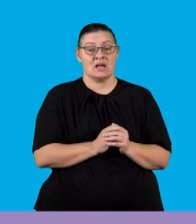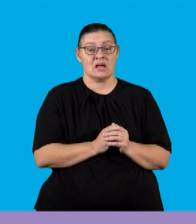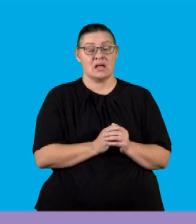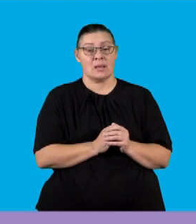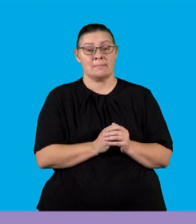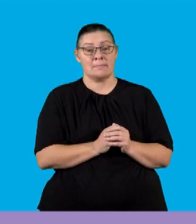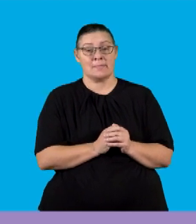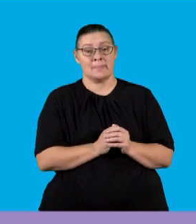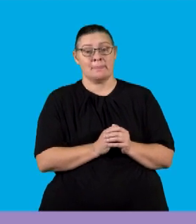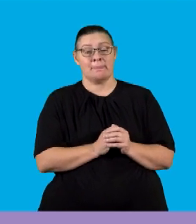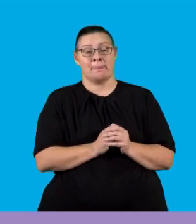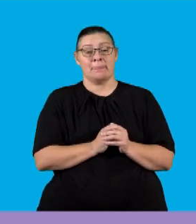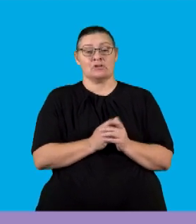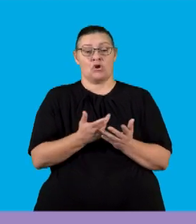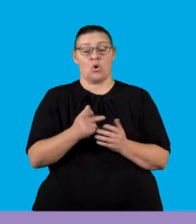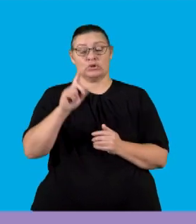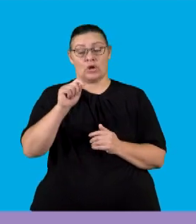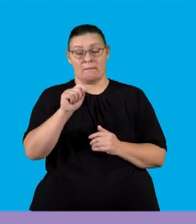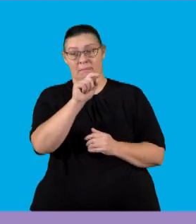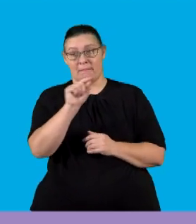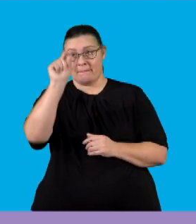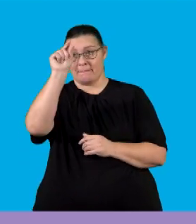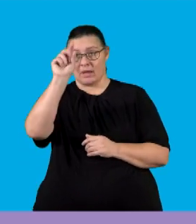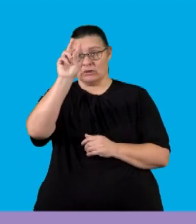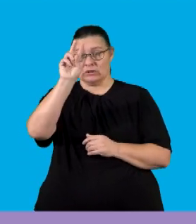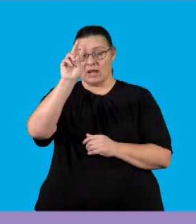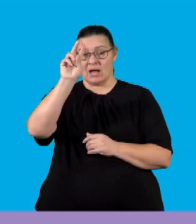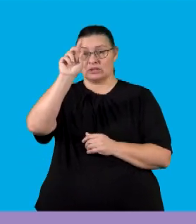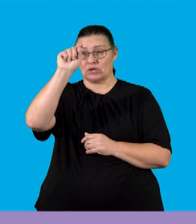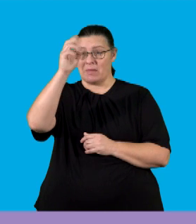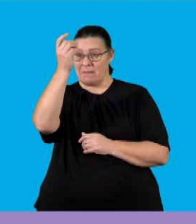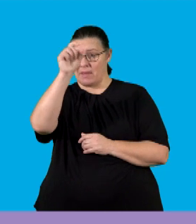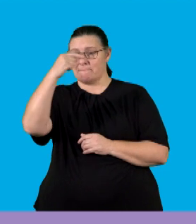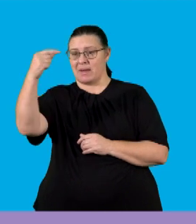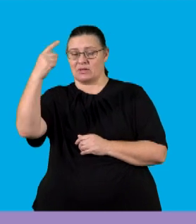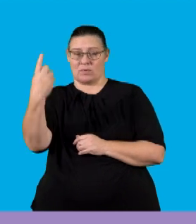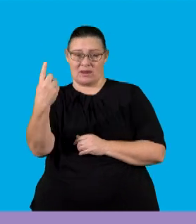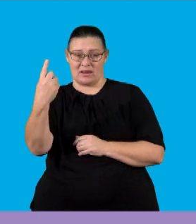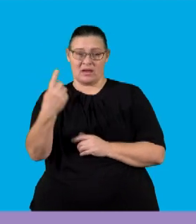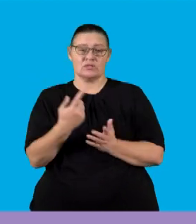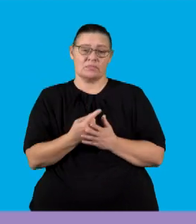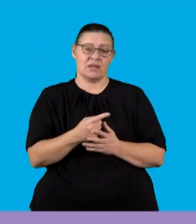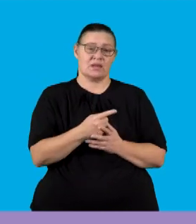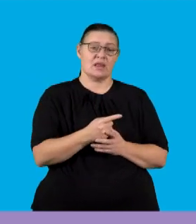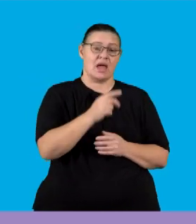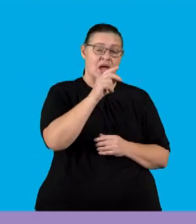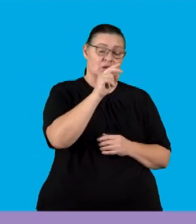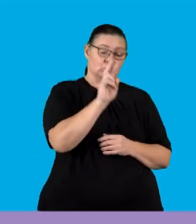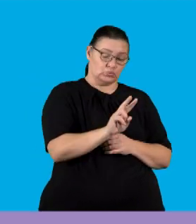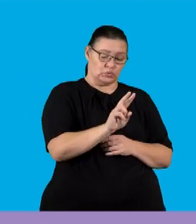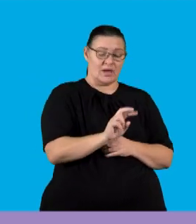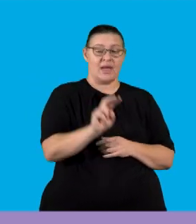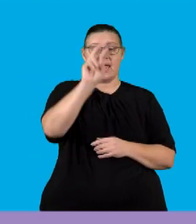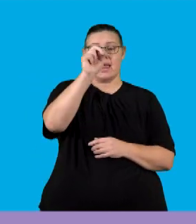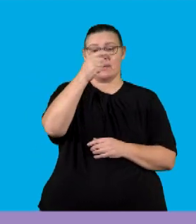minus 1, and that is our rule. Now, can that help us in finding the 8th term, the 10th term, and the 12th